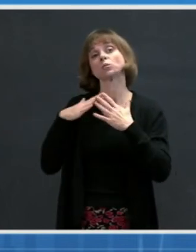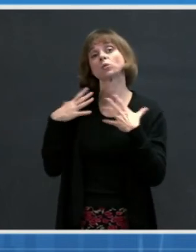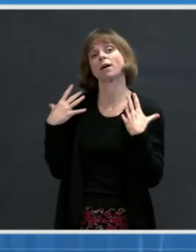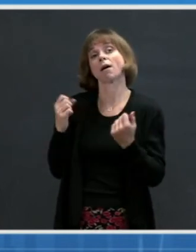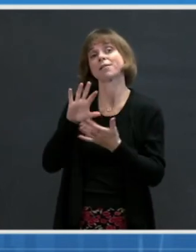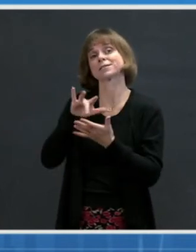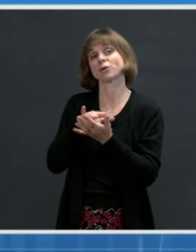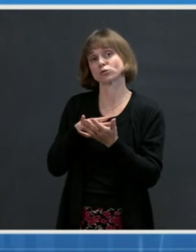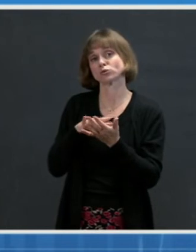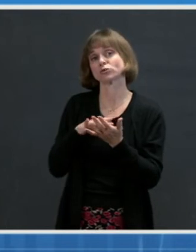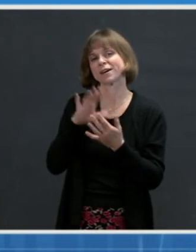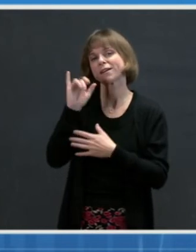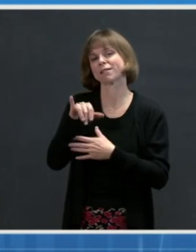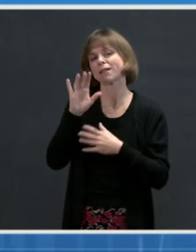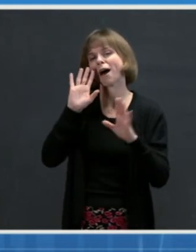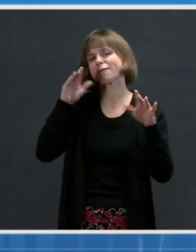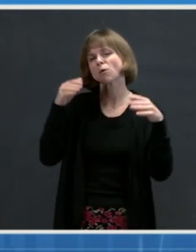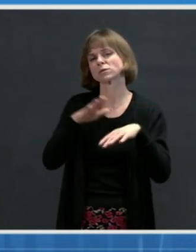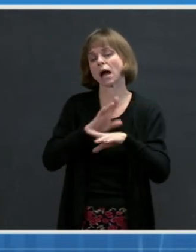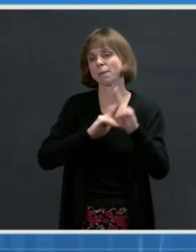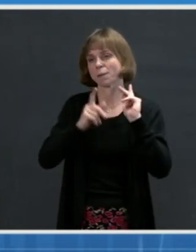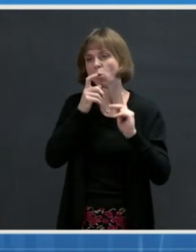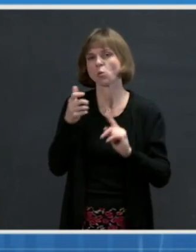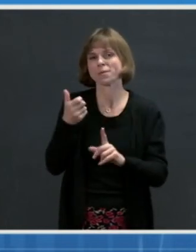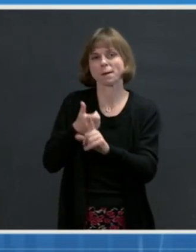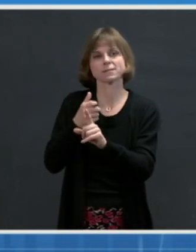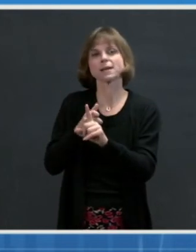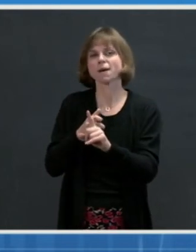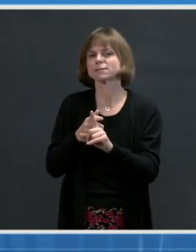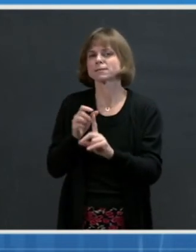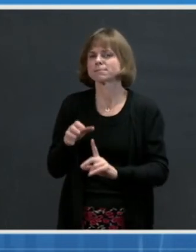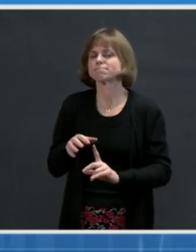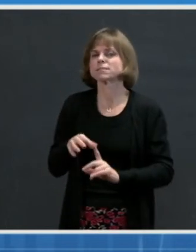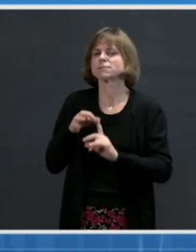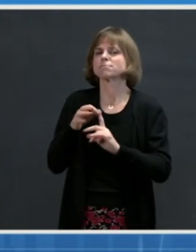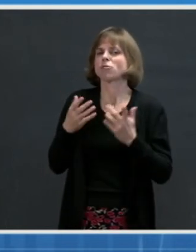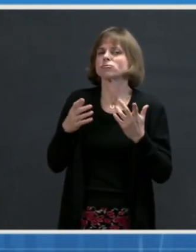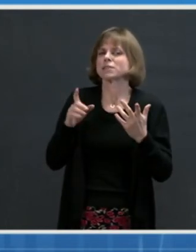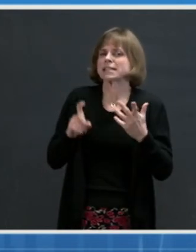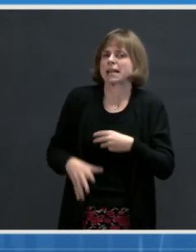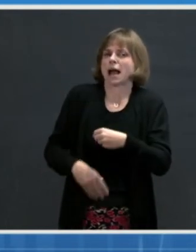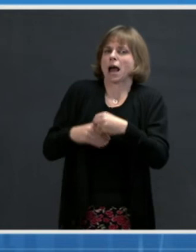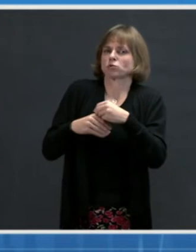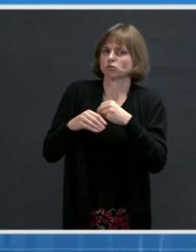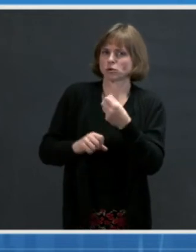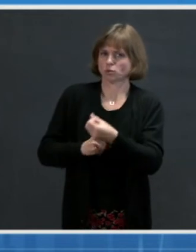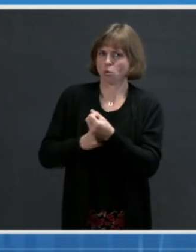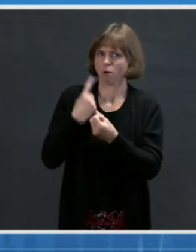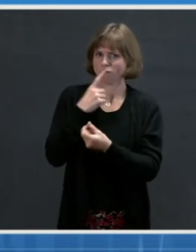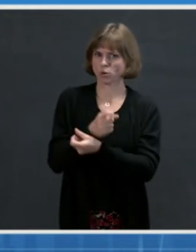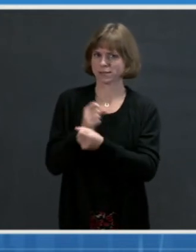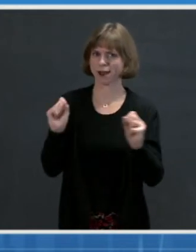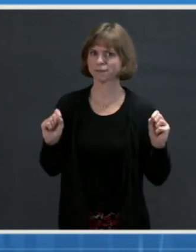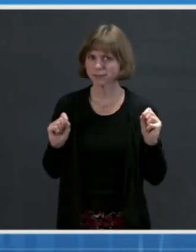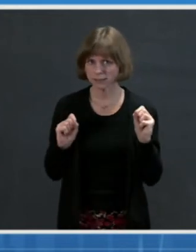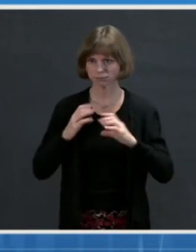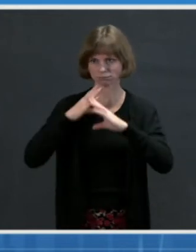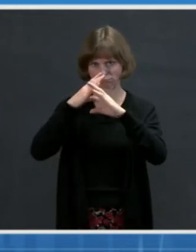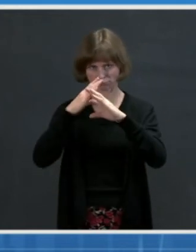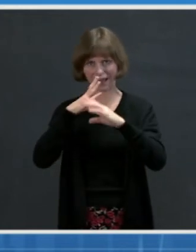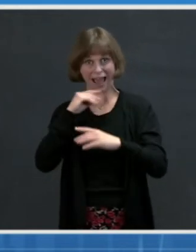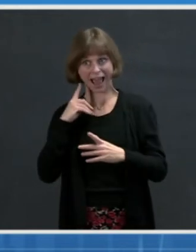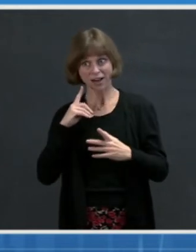focuses on people who may be particularly in need of the extra support to stay safe and to meet the president's